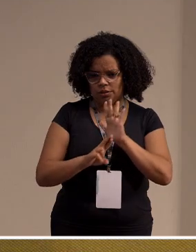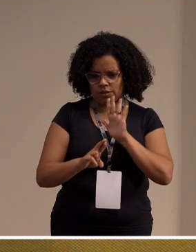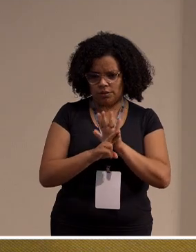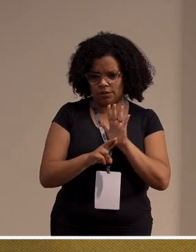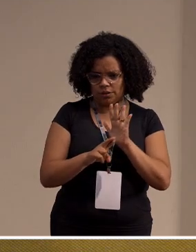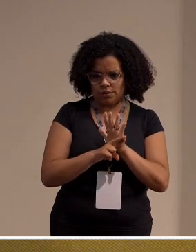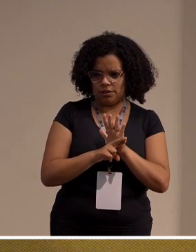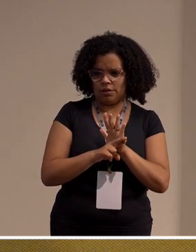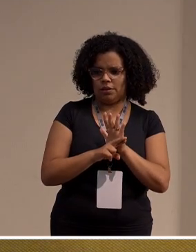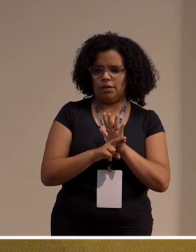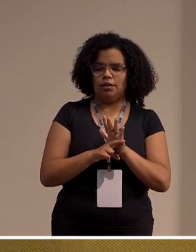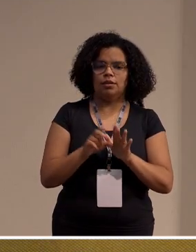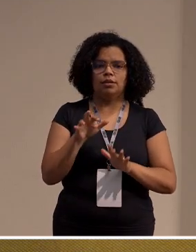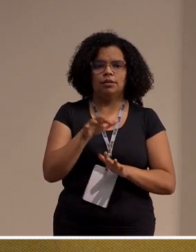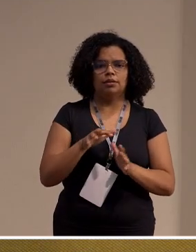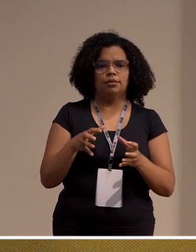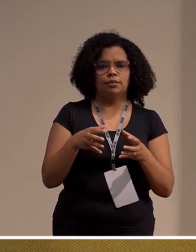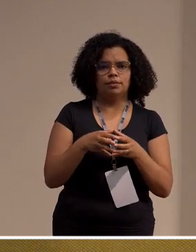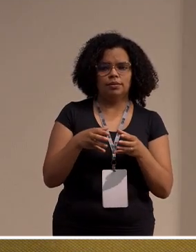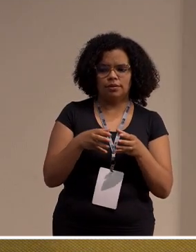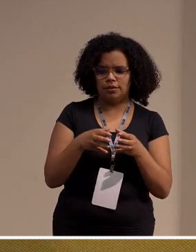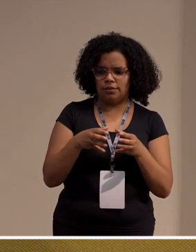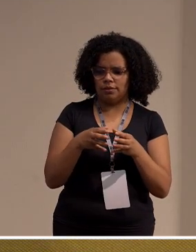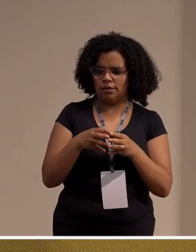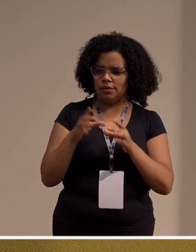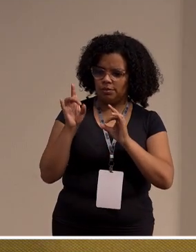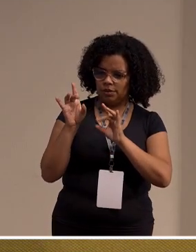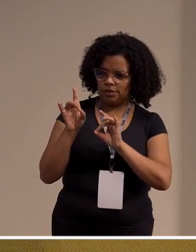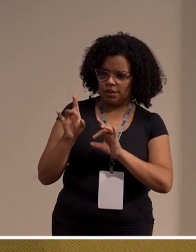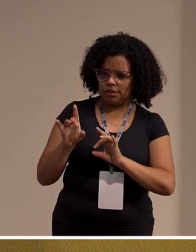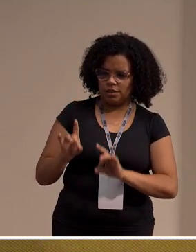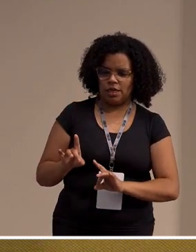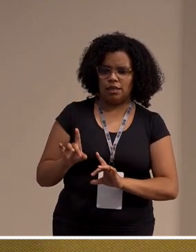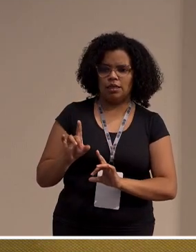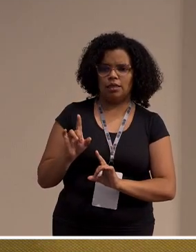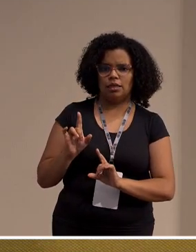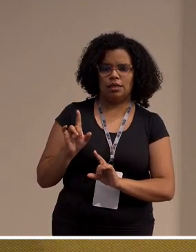that specializes in getting books turned into movies.